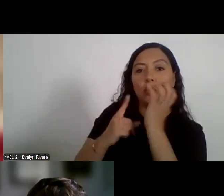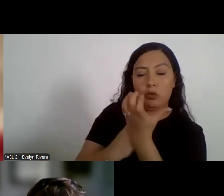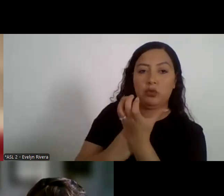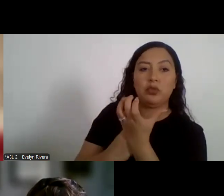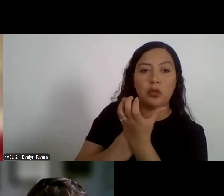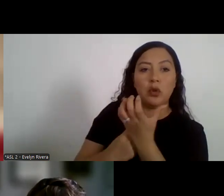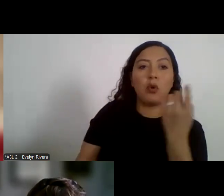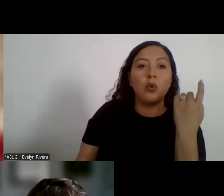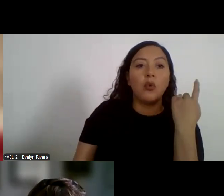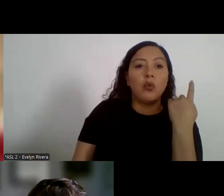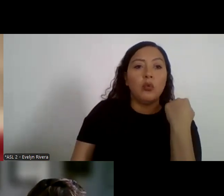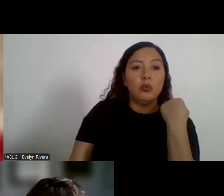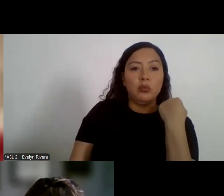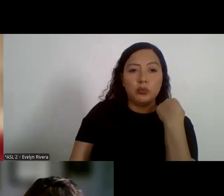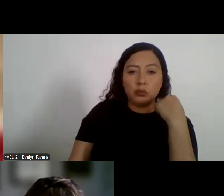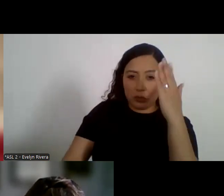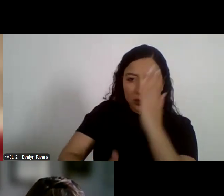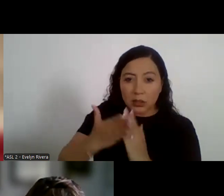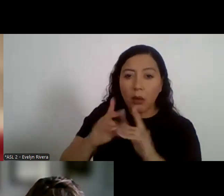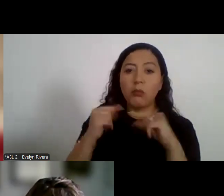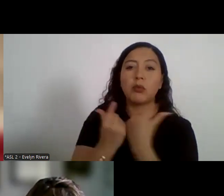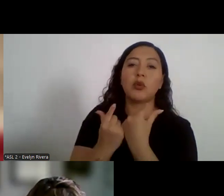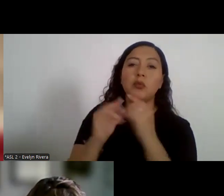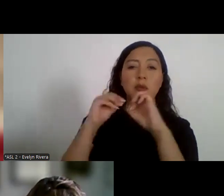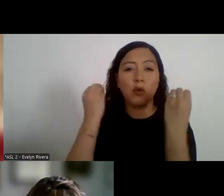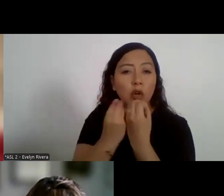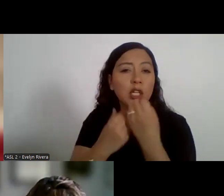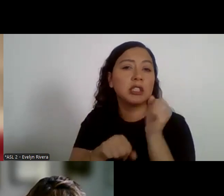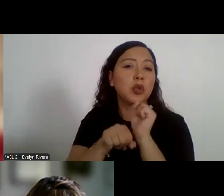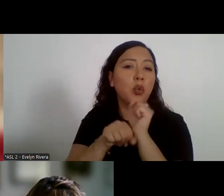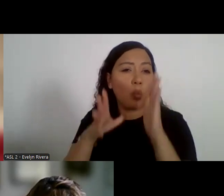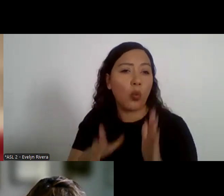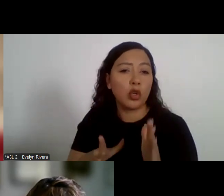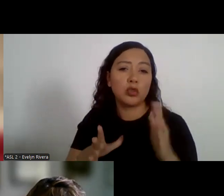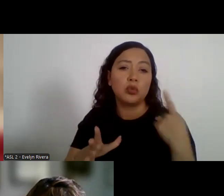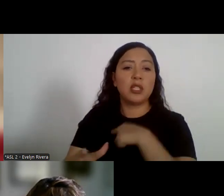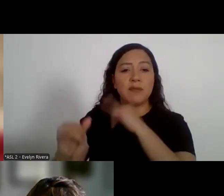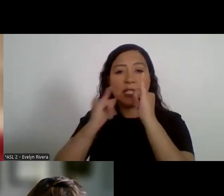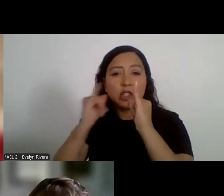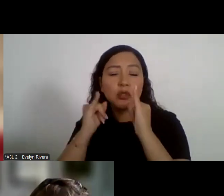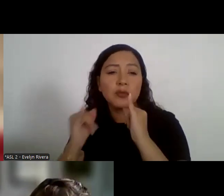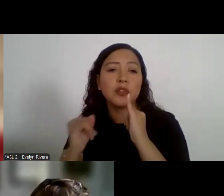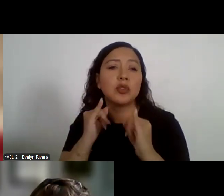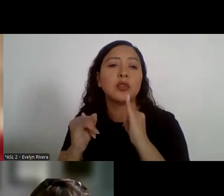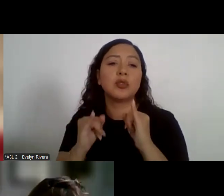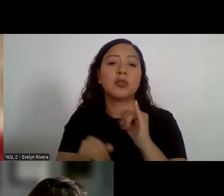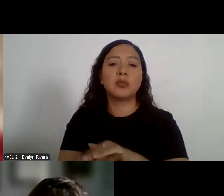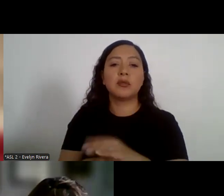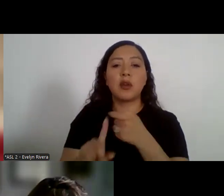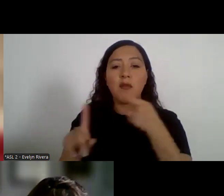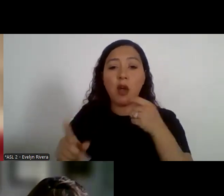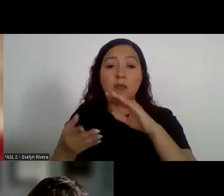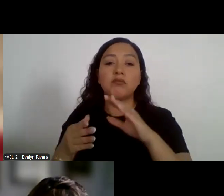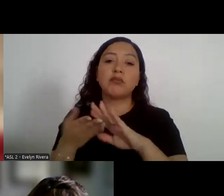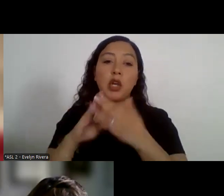we, a subgroup of organizational workers we've interviewed are from ethnic community-based organizations. So organizations that